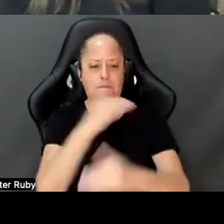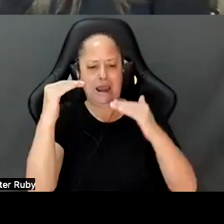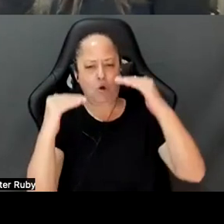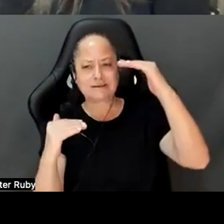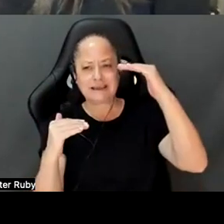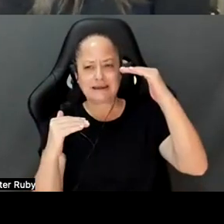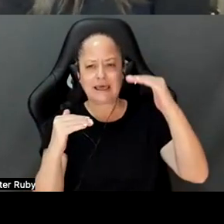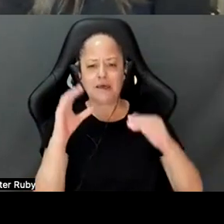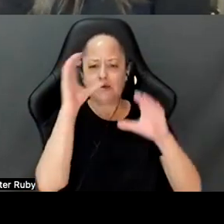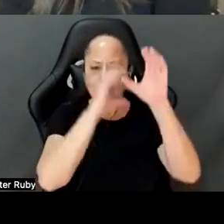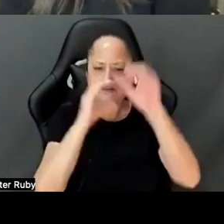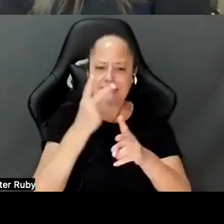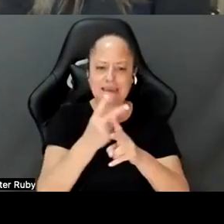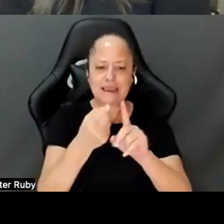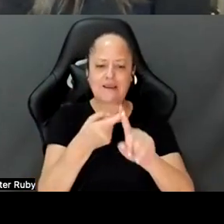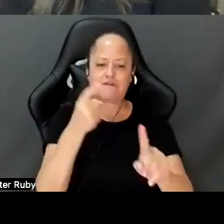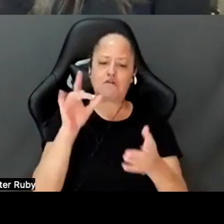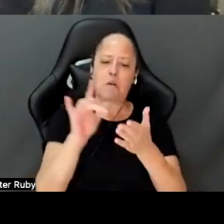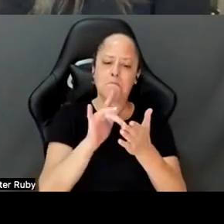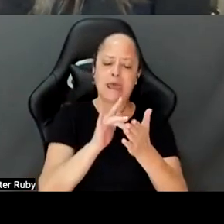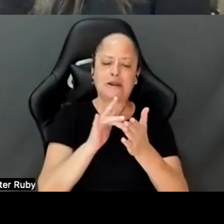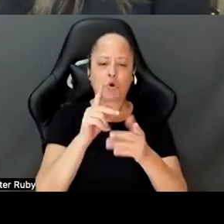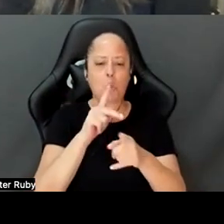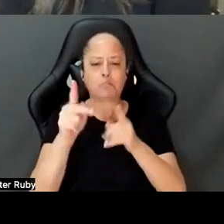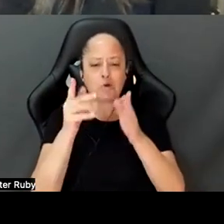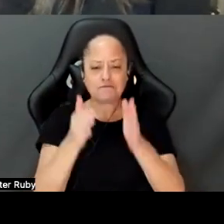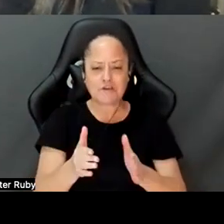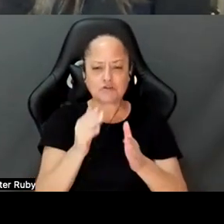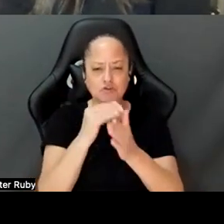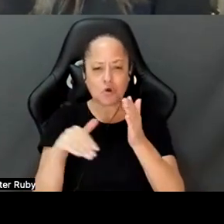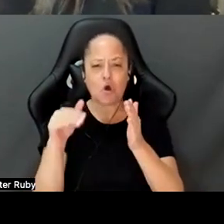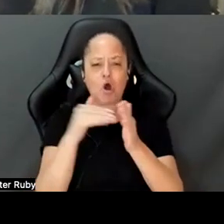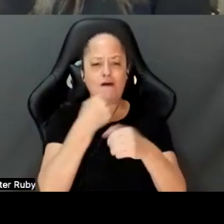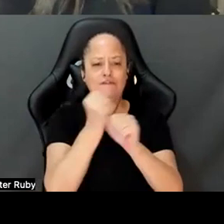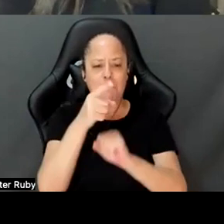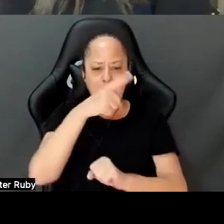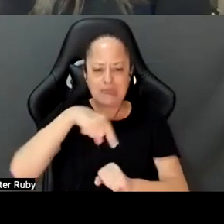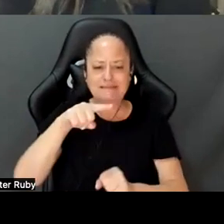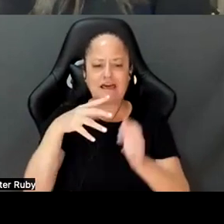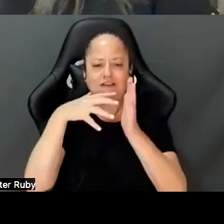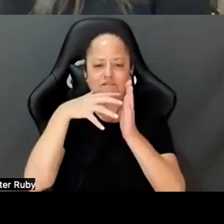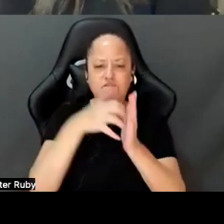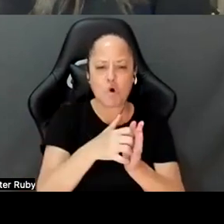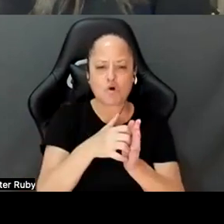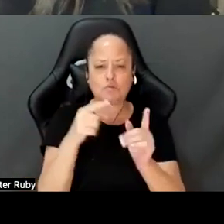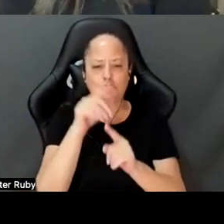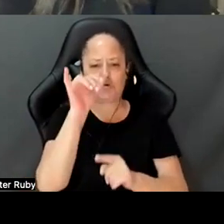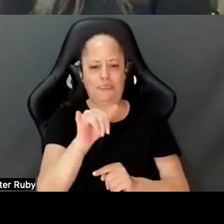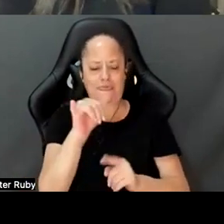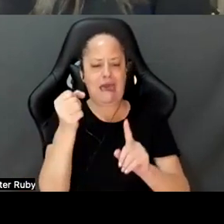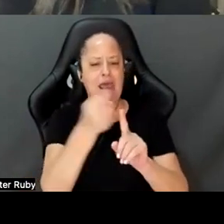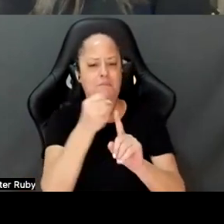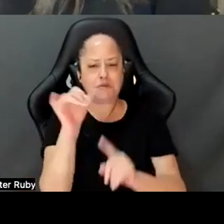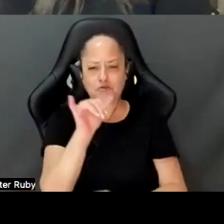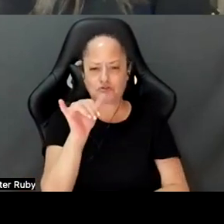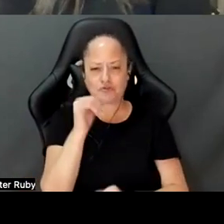as seeking care from a medical professional, often makes us vulnerable to that sort of abuse as well. So